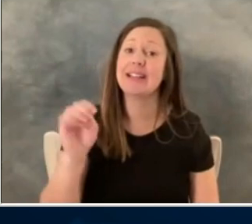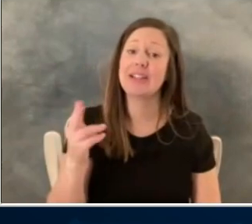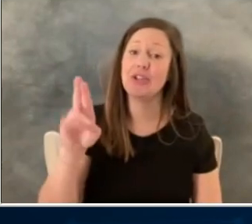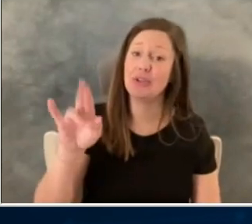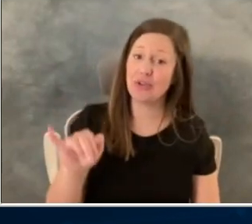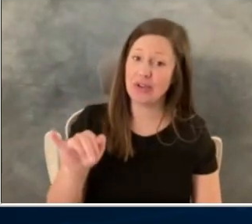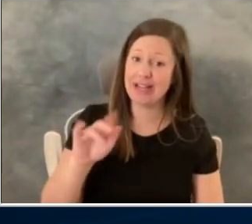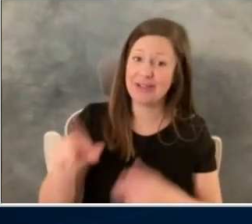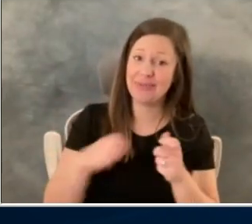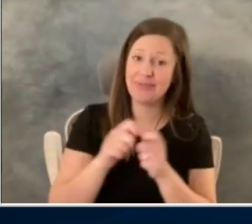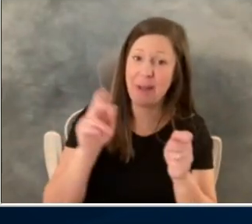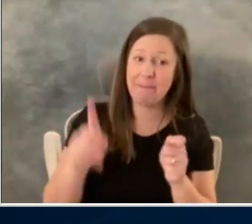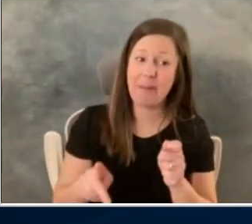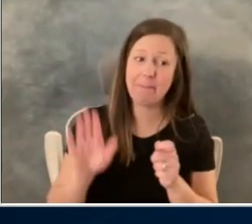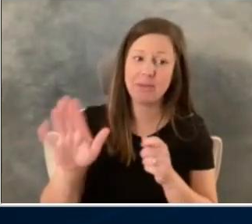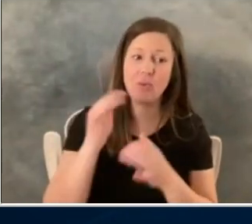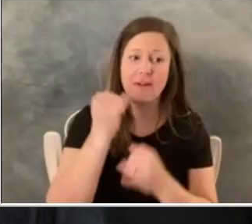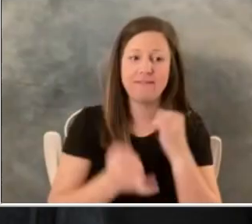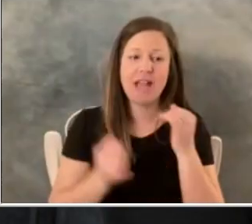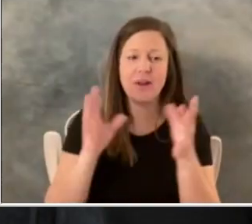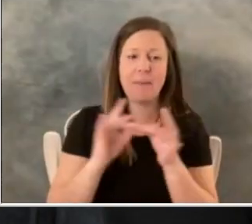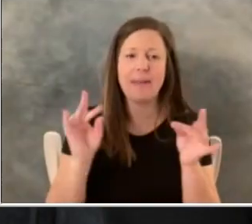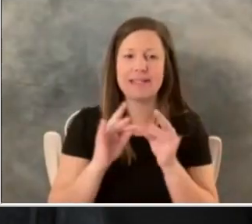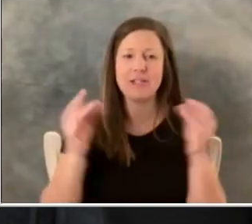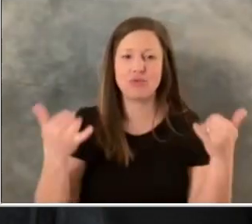final message as we head out today?